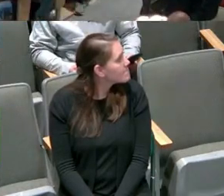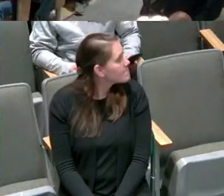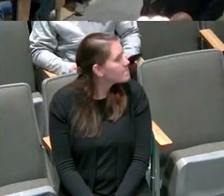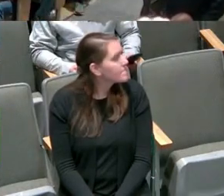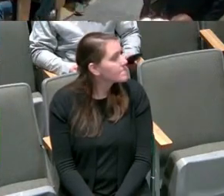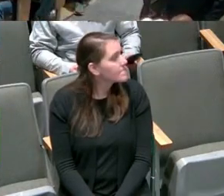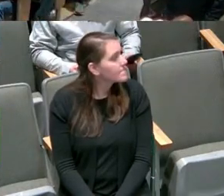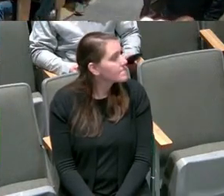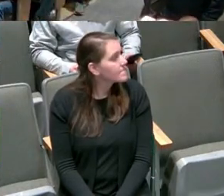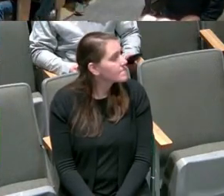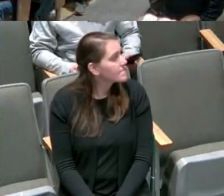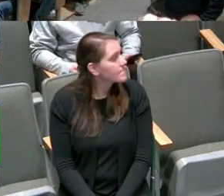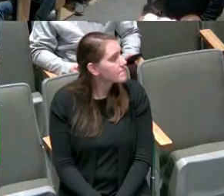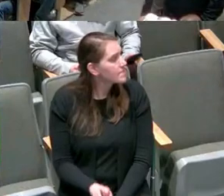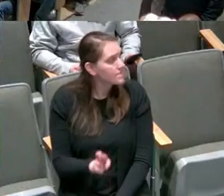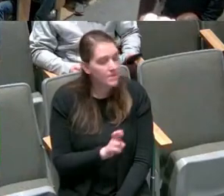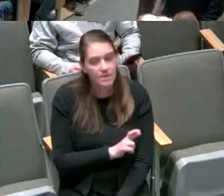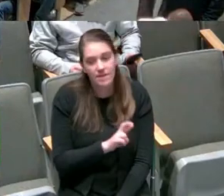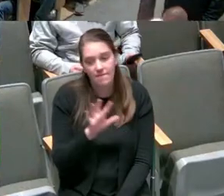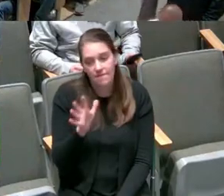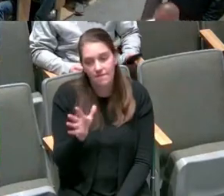on your right 59.